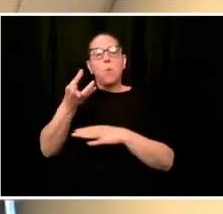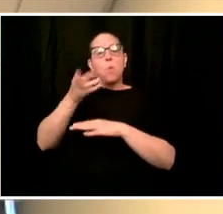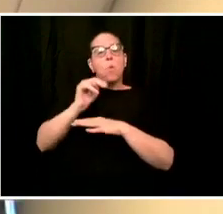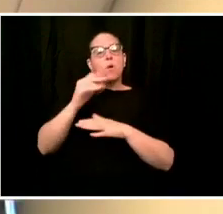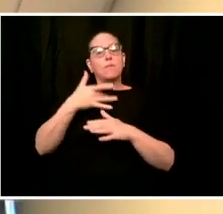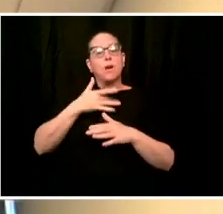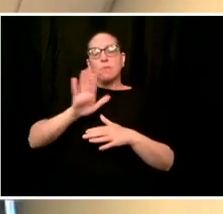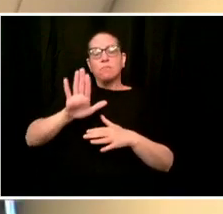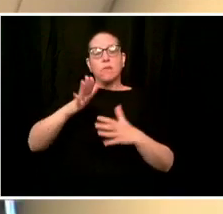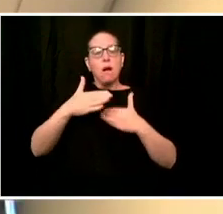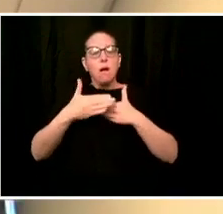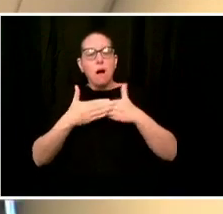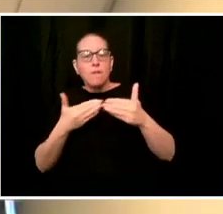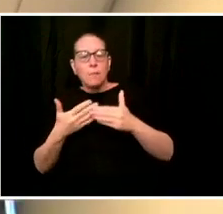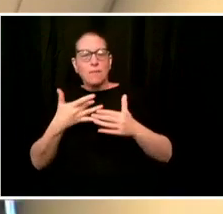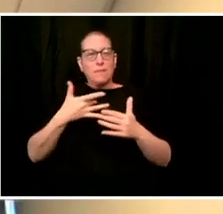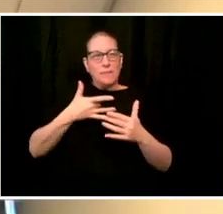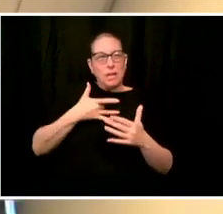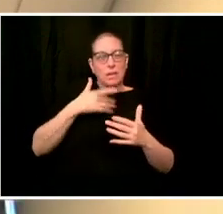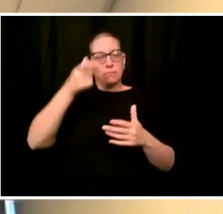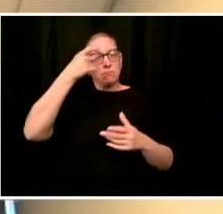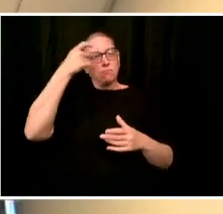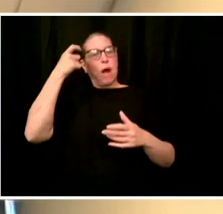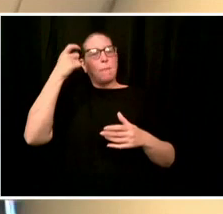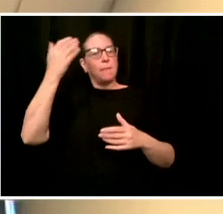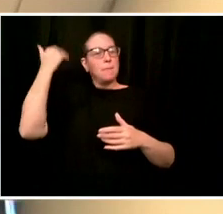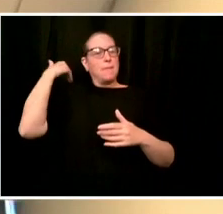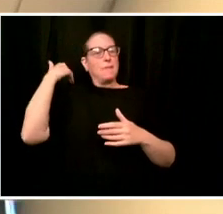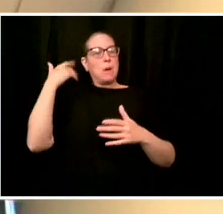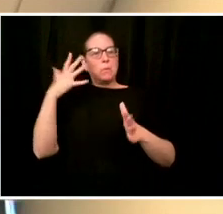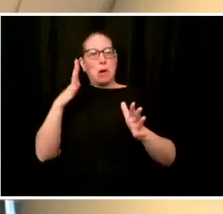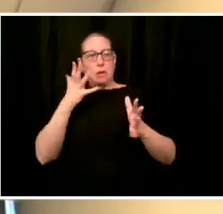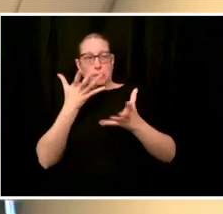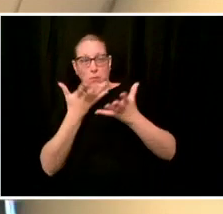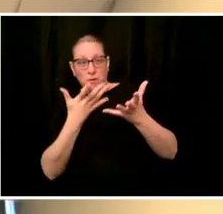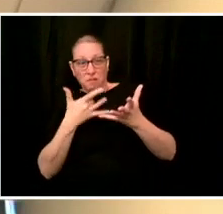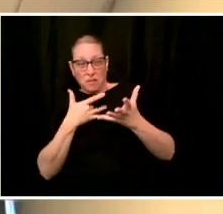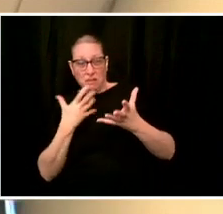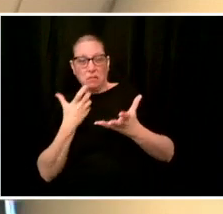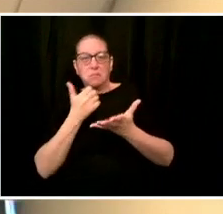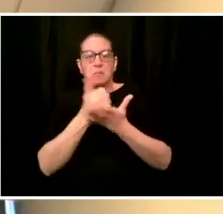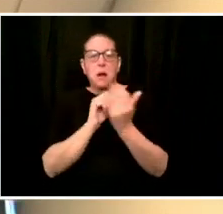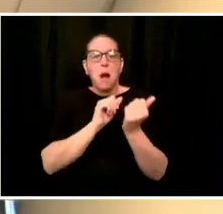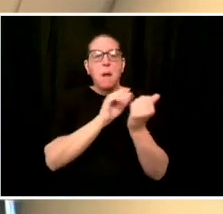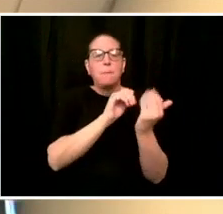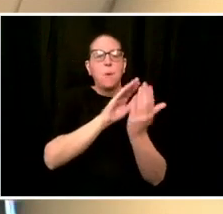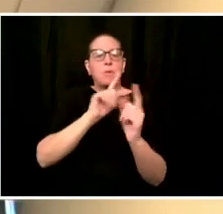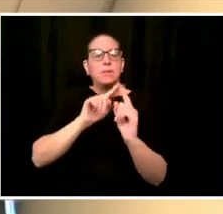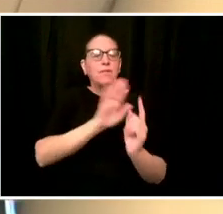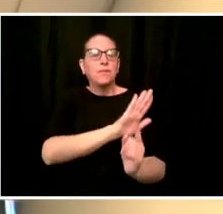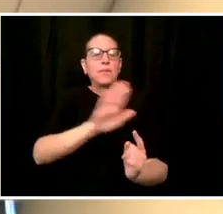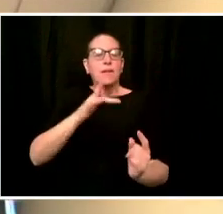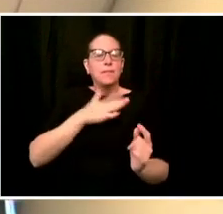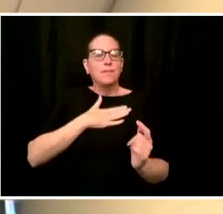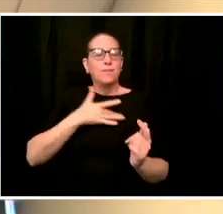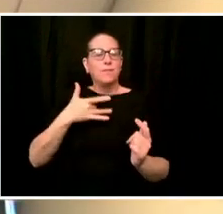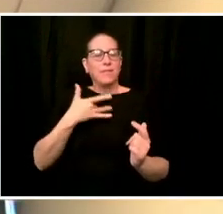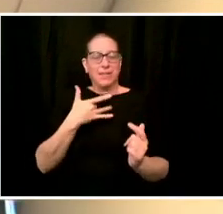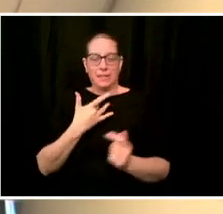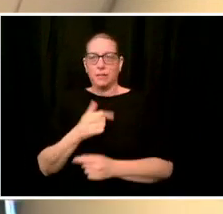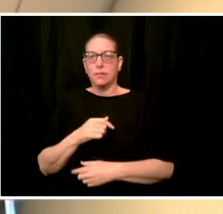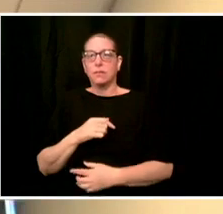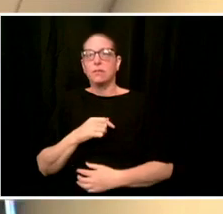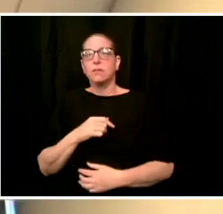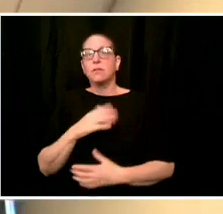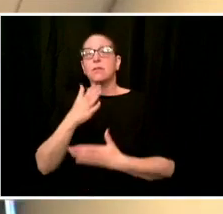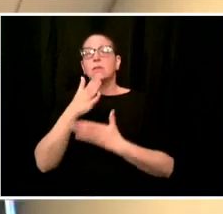off that's going to be very individually tailored. So for some clients, they've been in shelter, they have an assigned shelter, and something